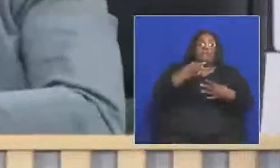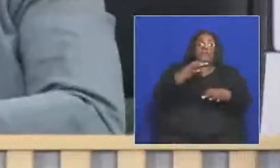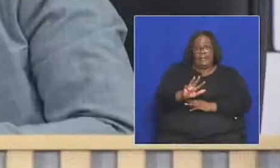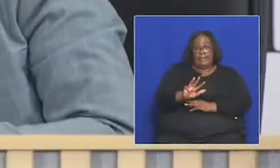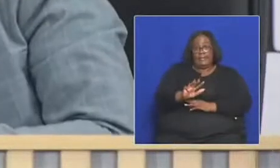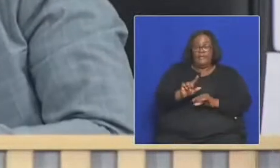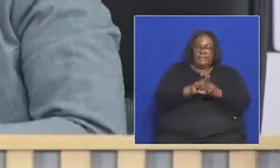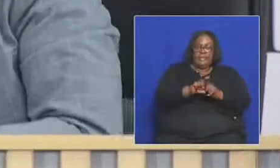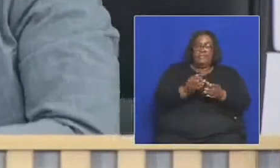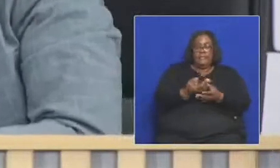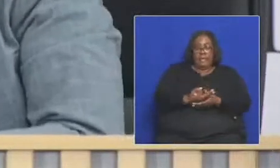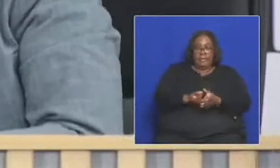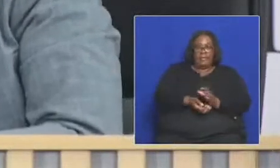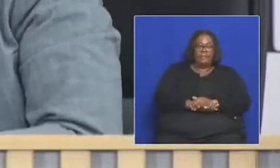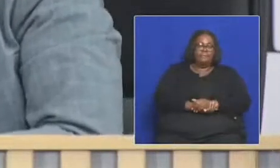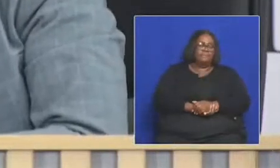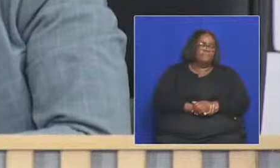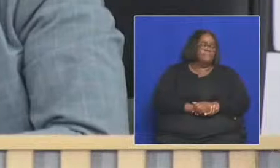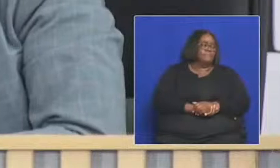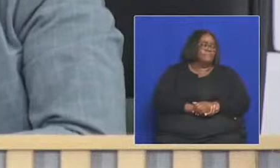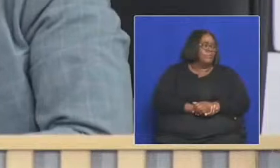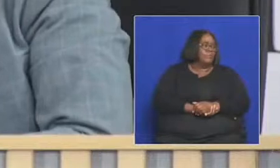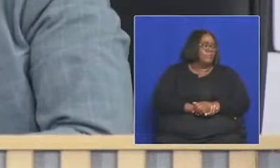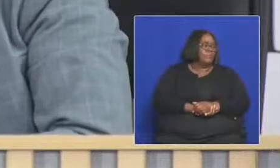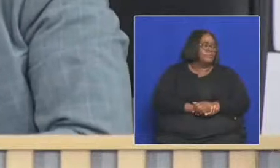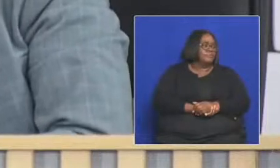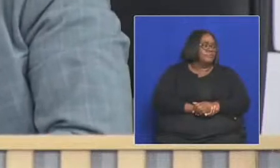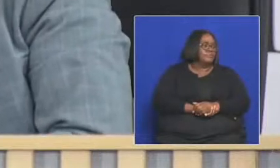179 of the same file.